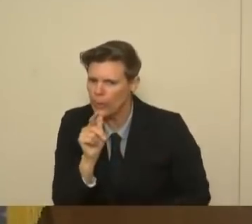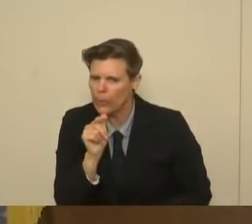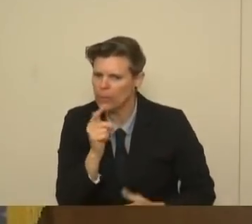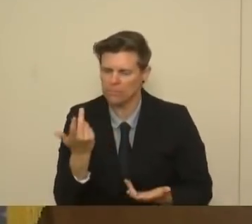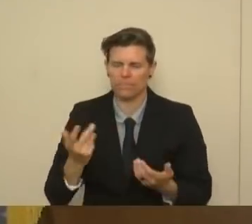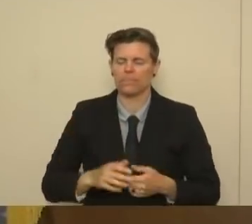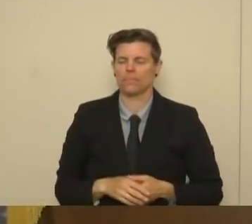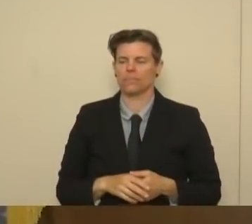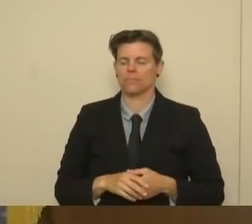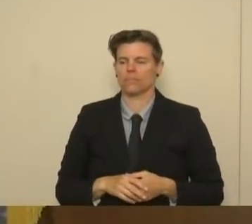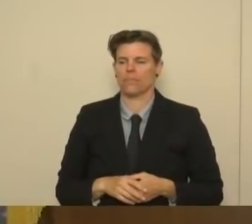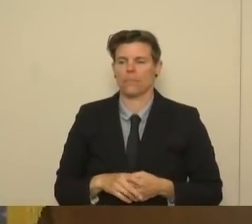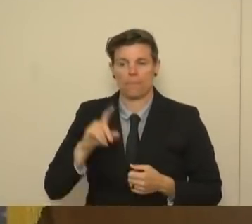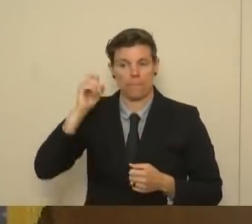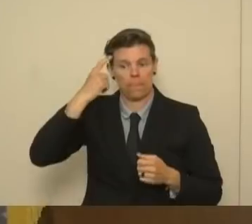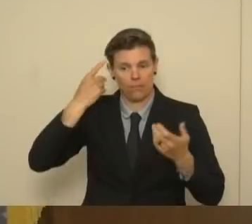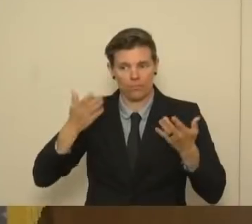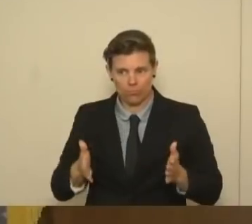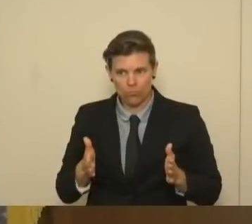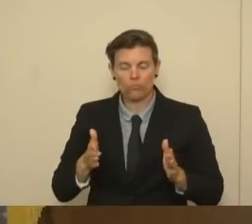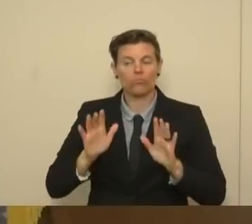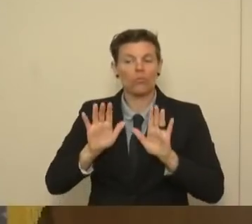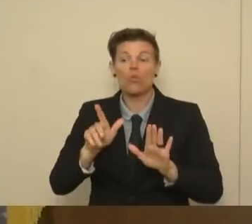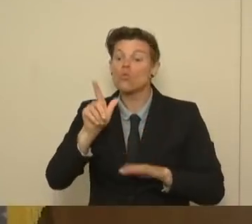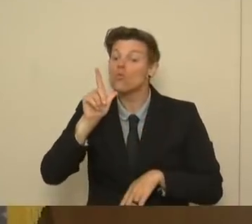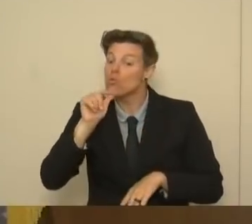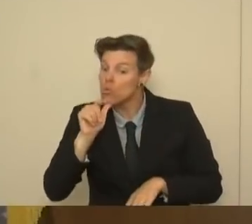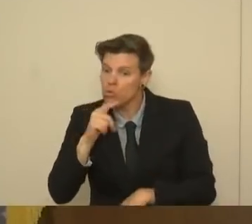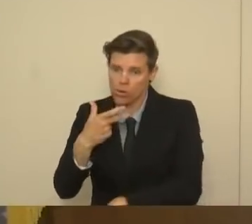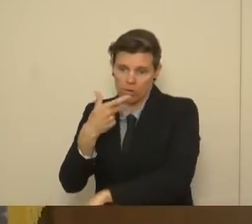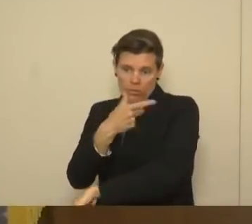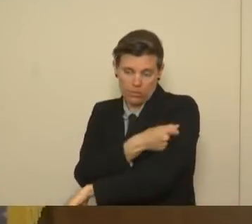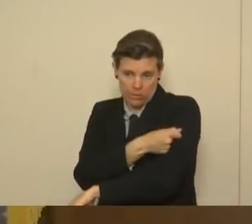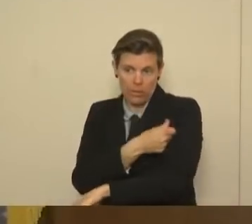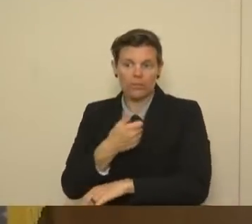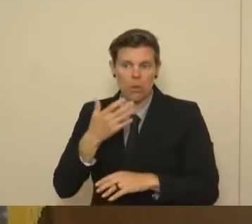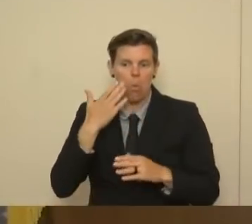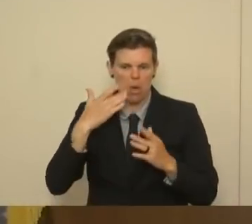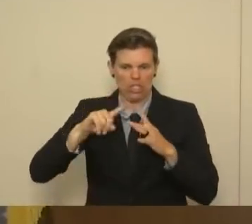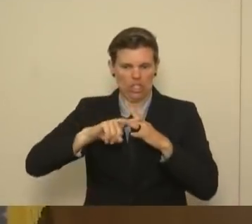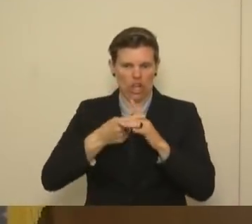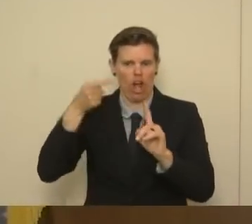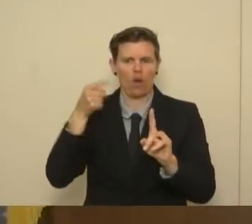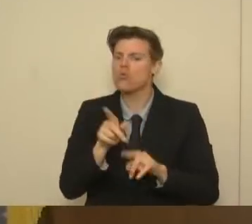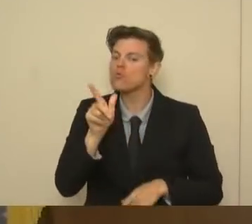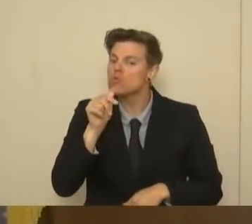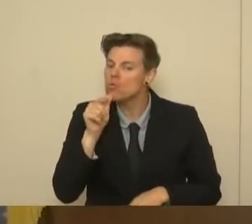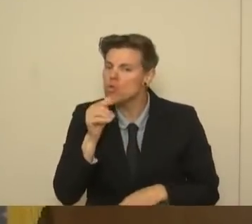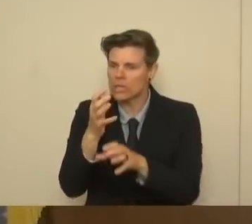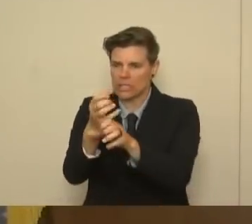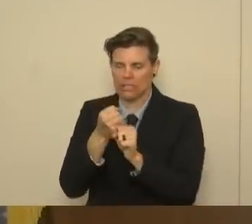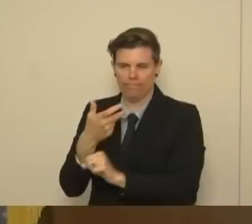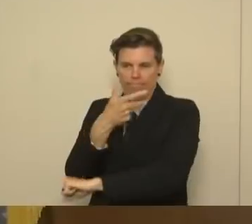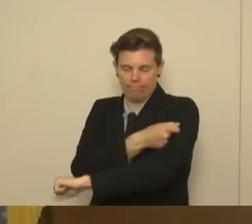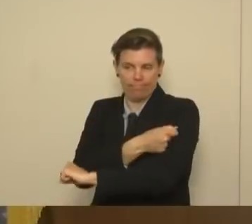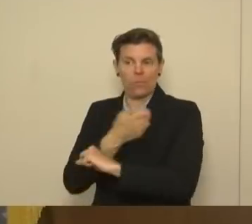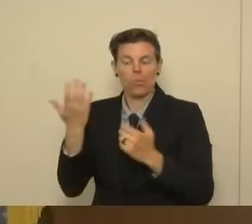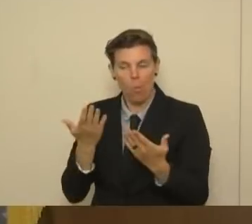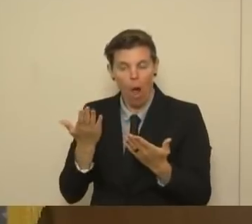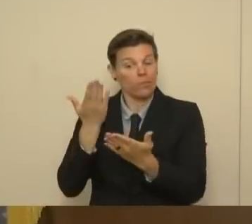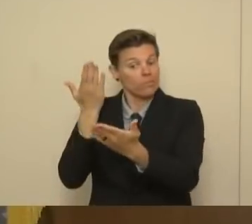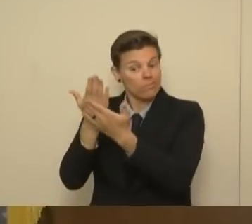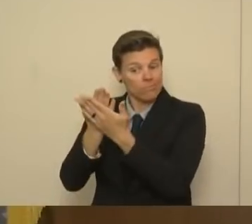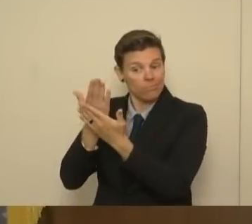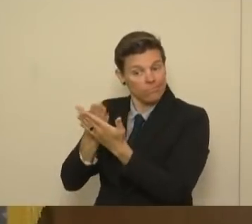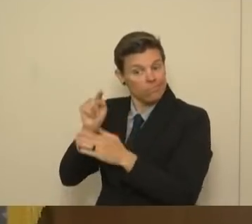gets it. You know, we do have a fairly effective, I think, because it's based on the science, evidence-based,